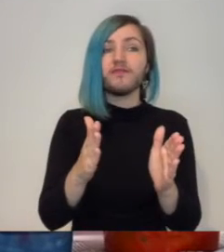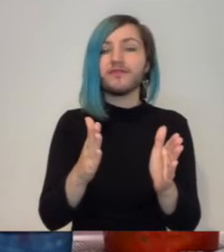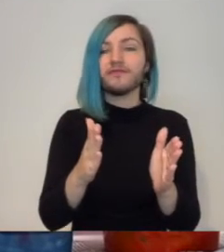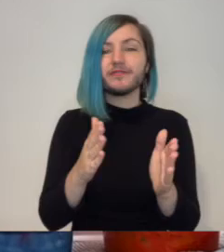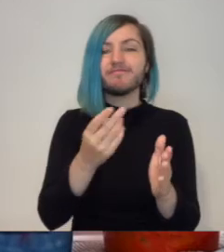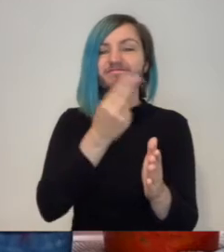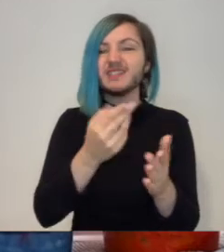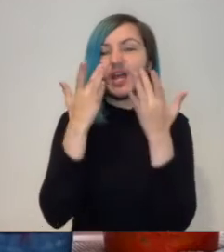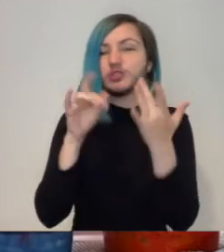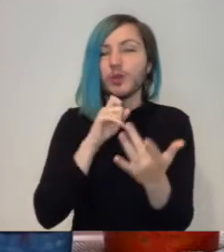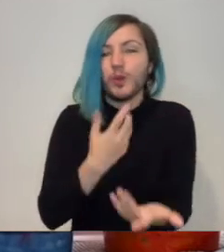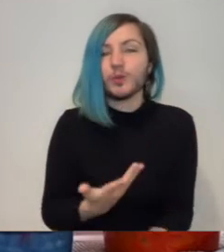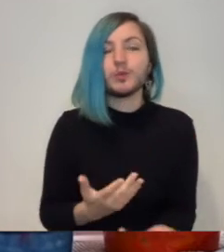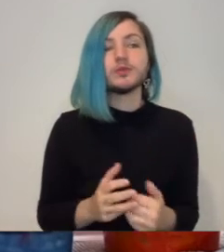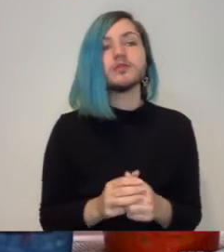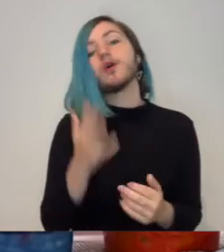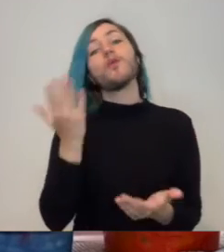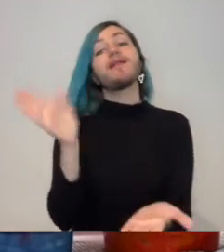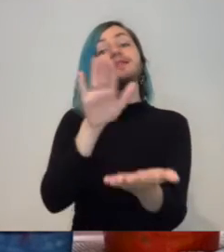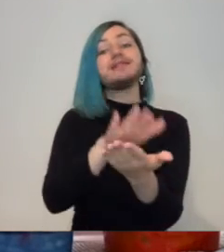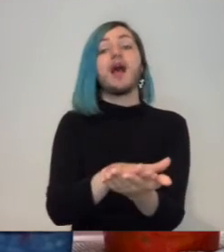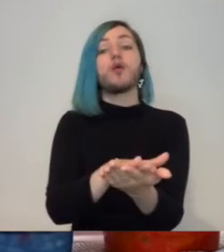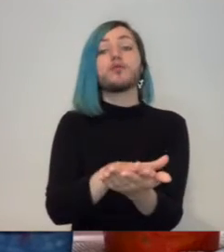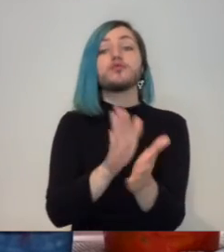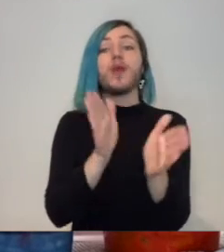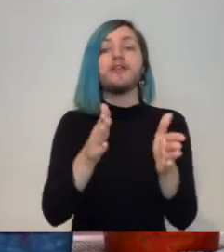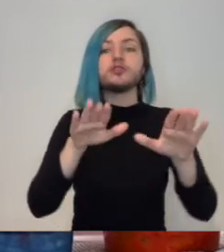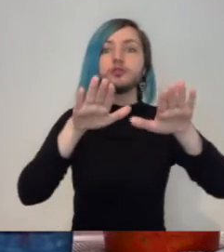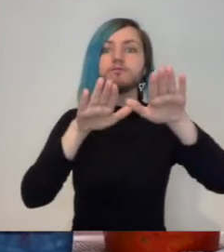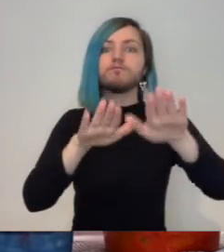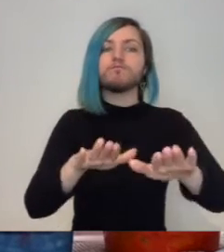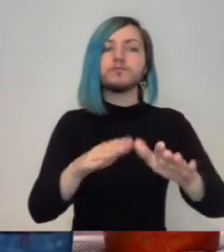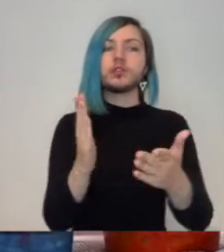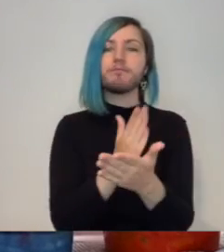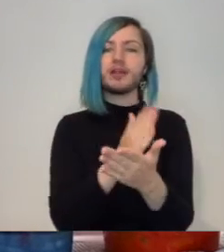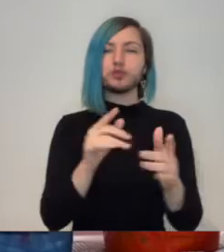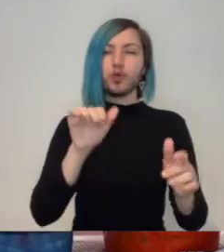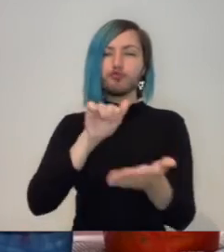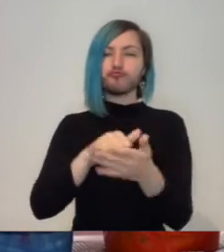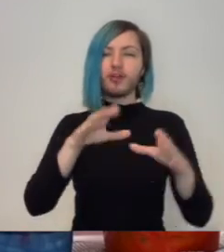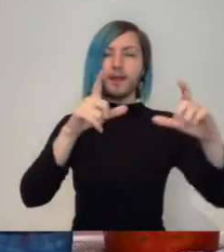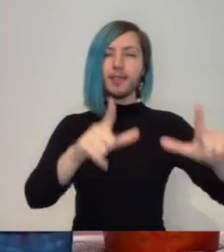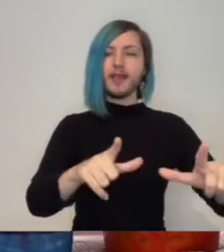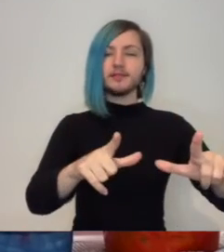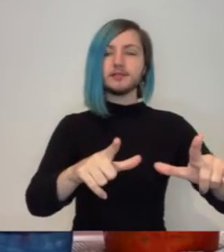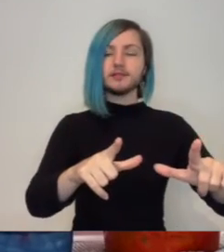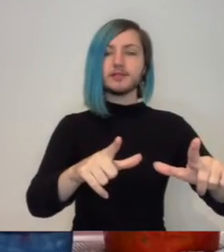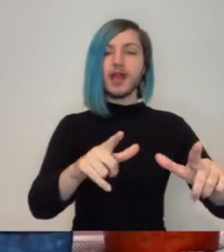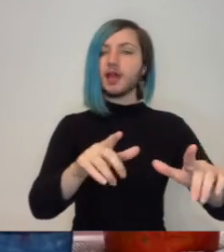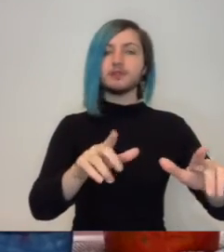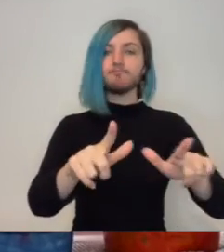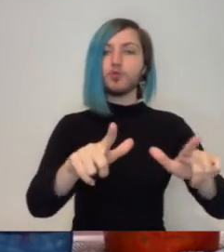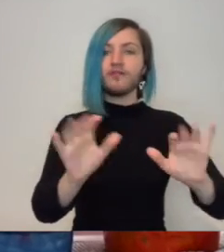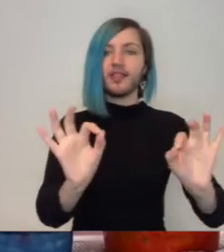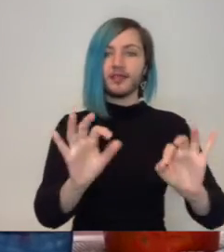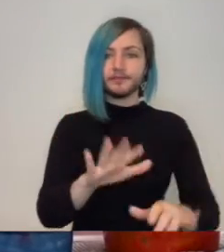gonna show your print. So once it's down, you have to really strategically place it, so once it's down, that it doesn't shift. So